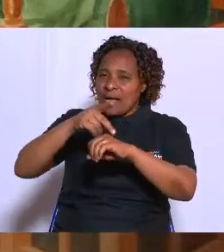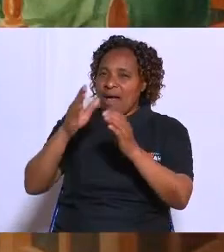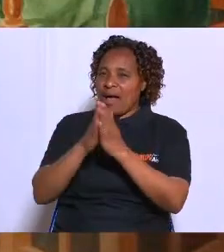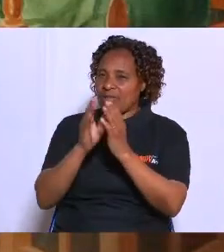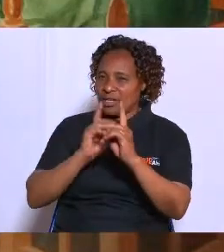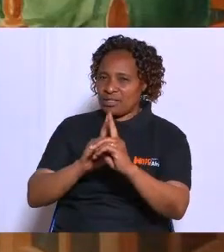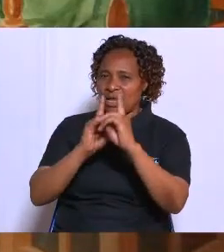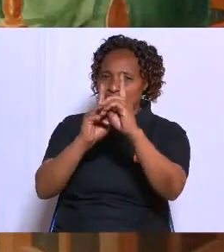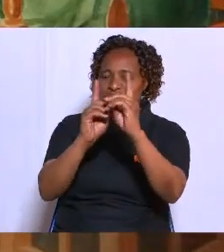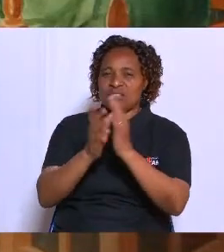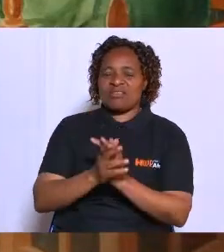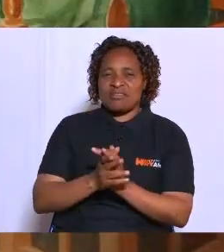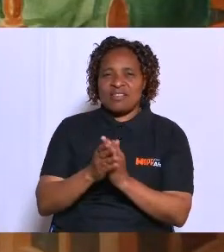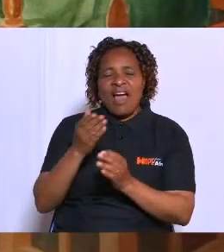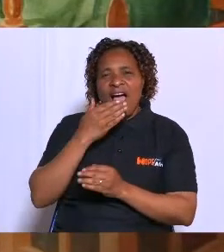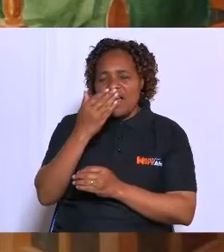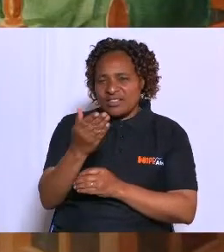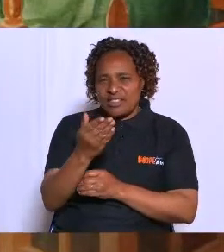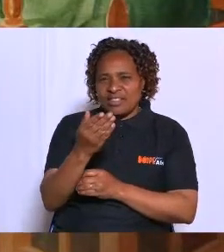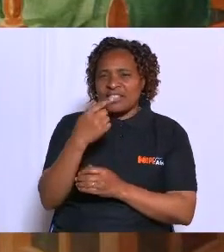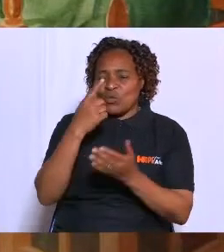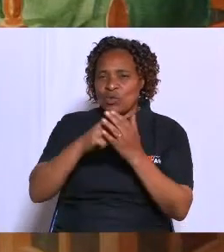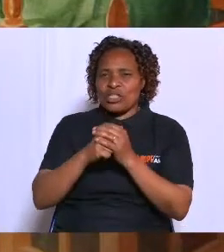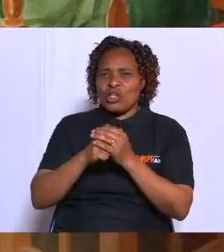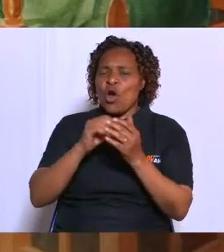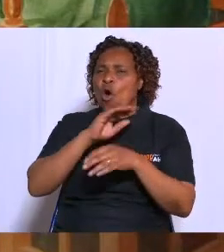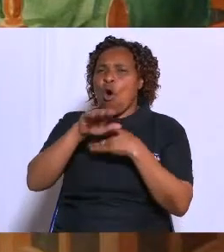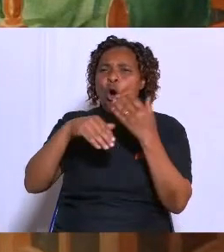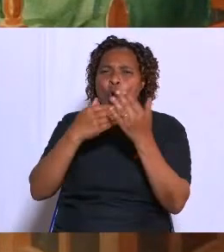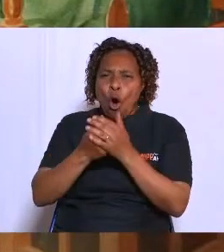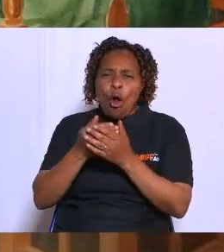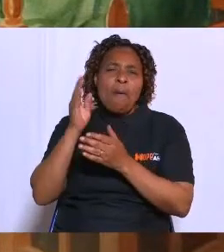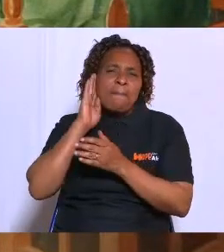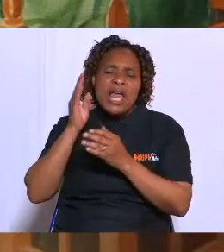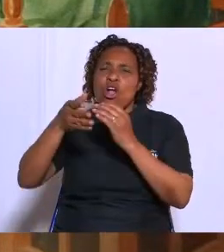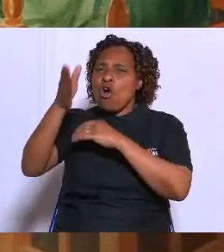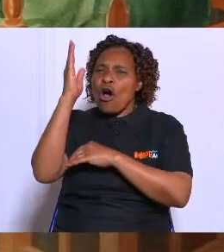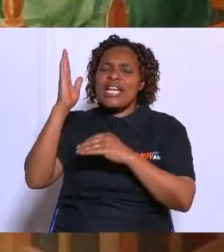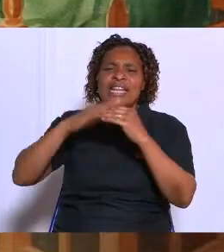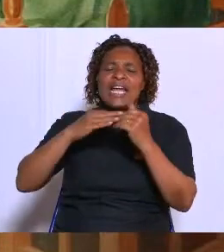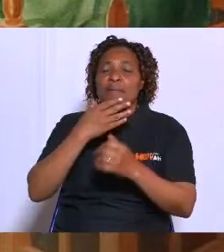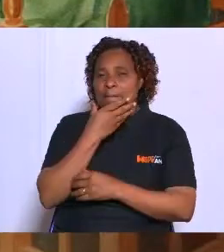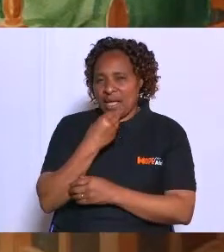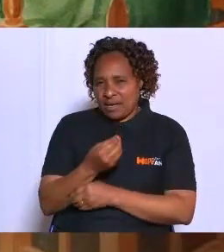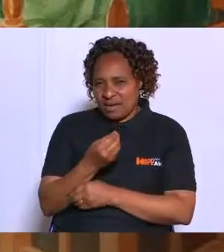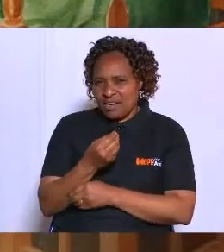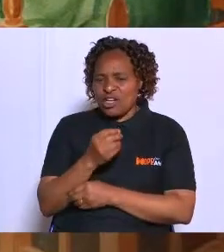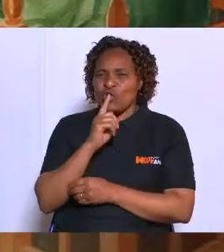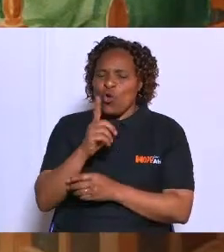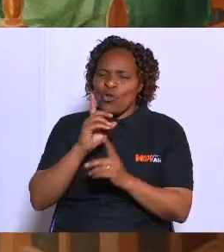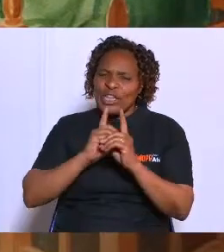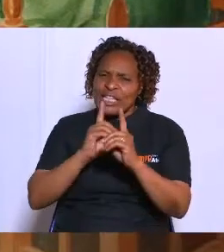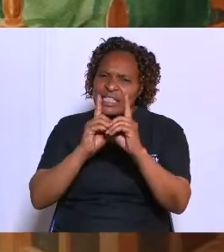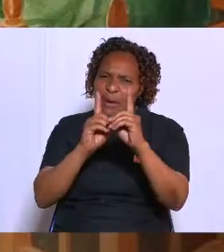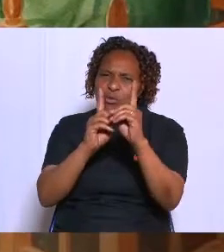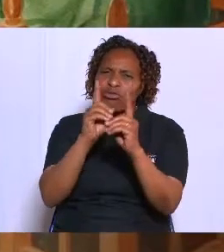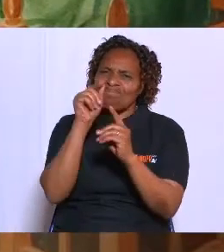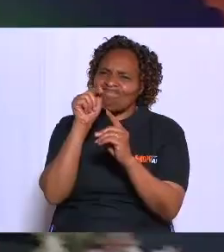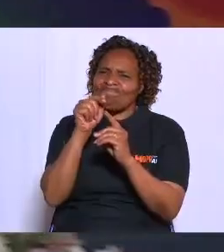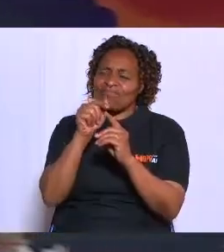disciples answered and said we are to obey God rather than men so the disciples